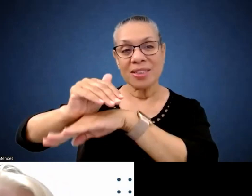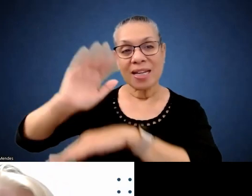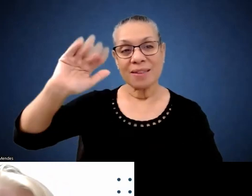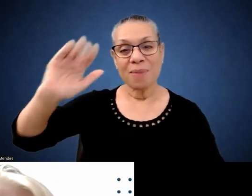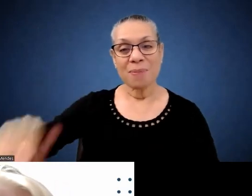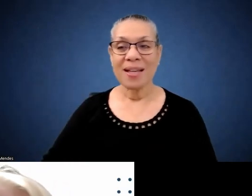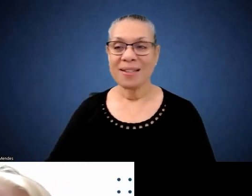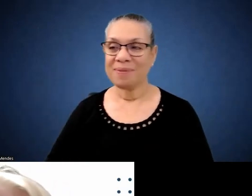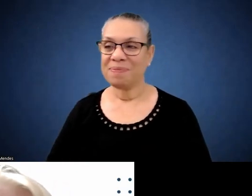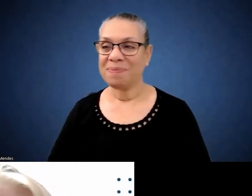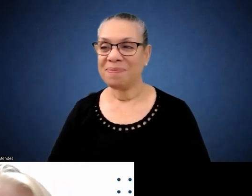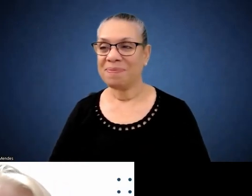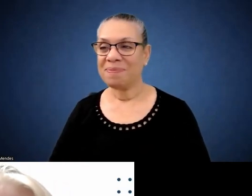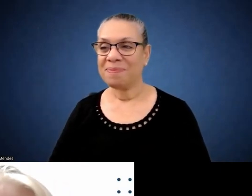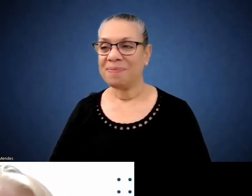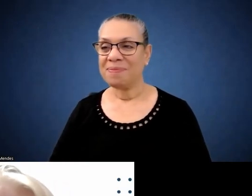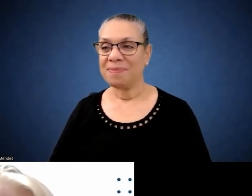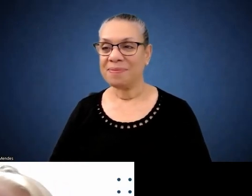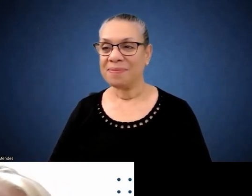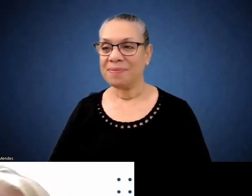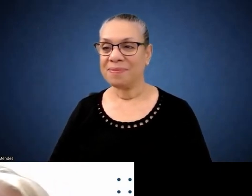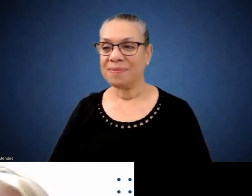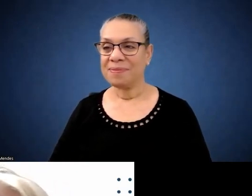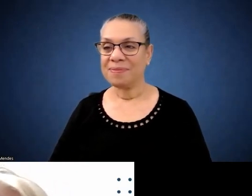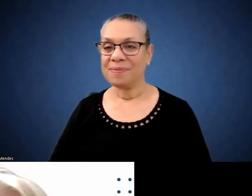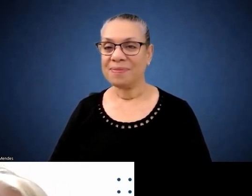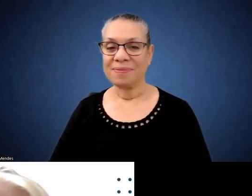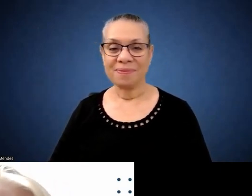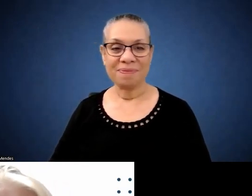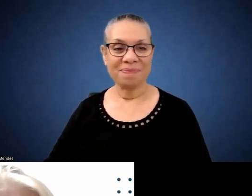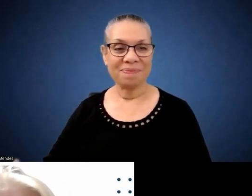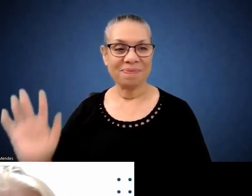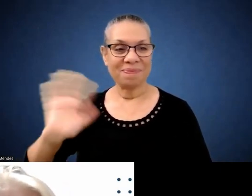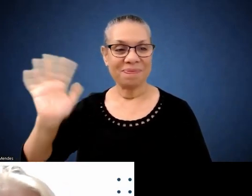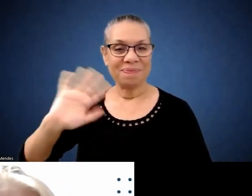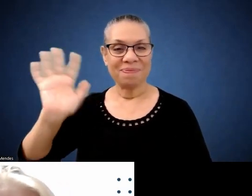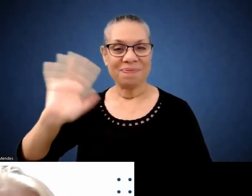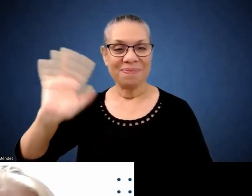Thank you, Sharon.